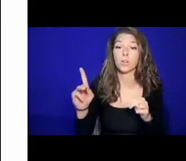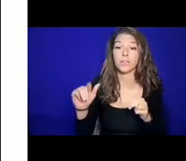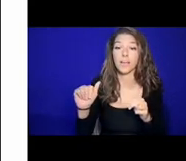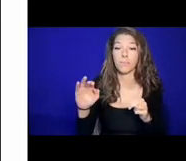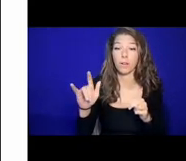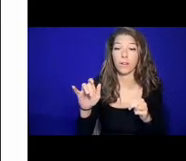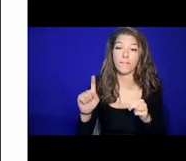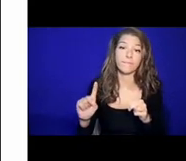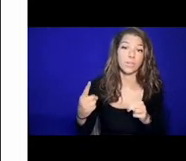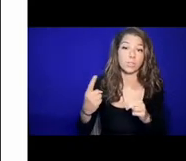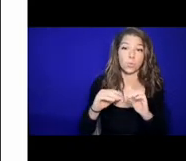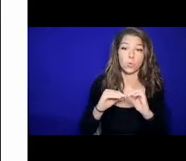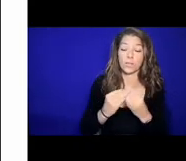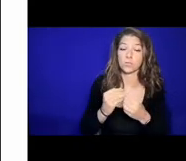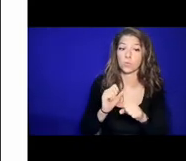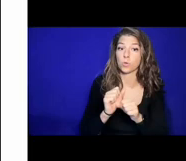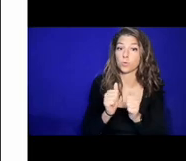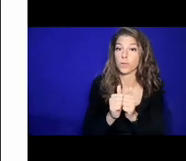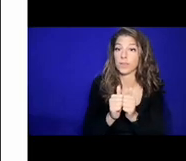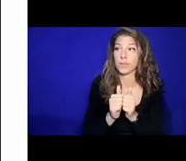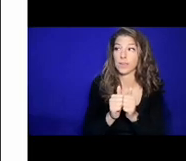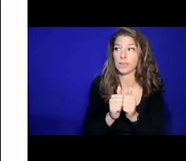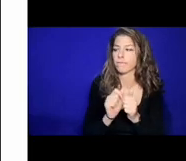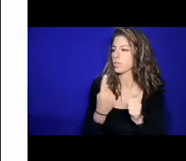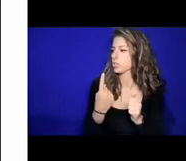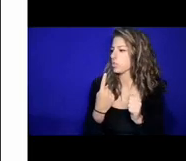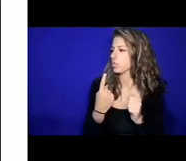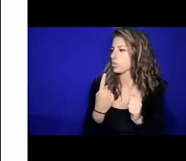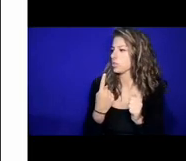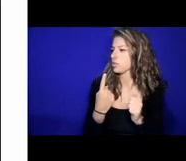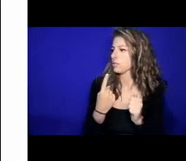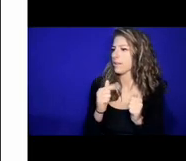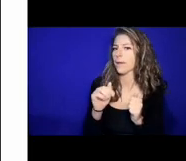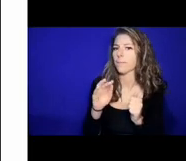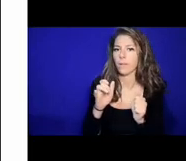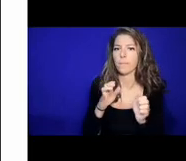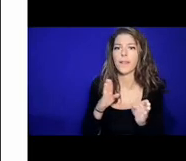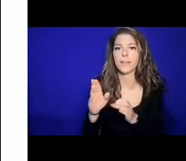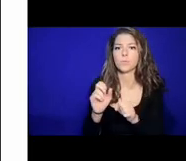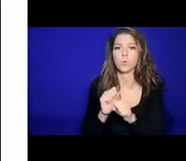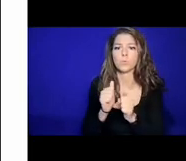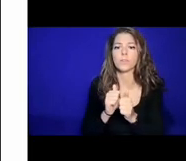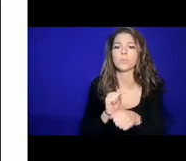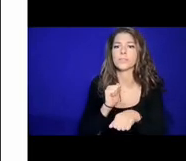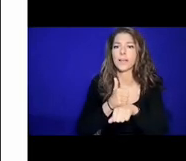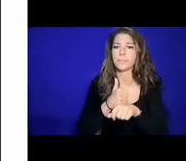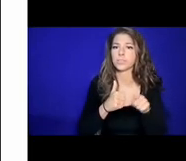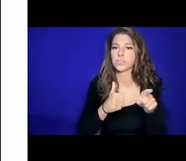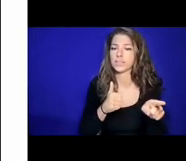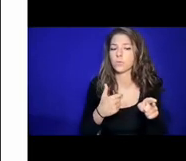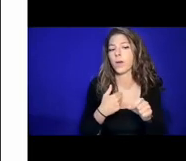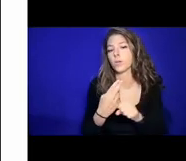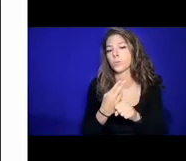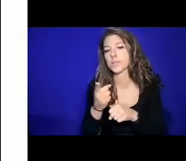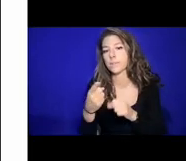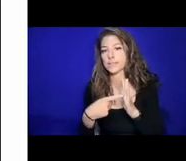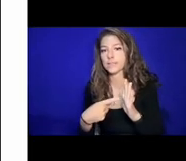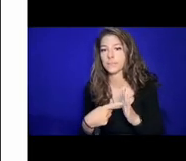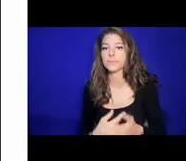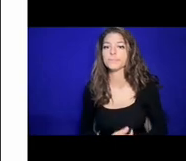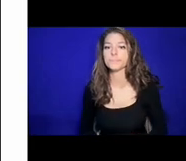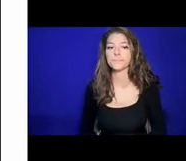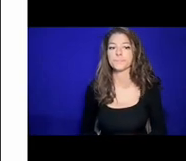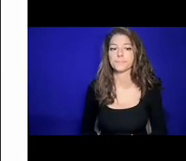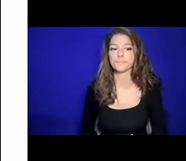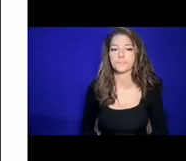one of the first organizations that we worked with, first state ABLE plans that we worked with to establish this. So I use them as an example